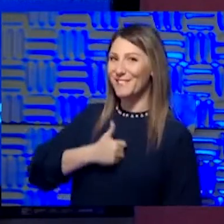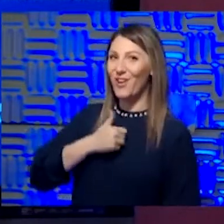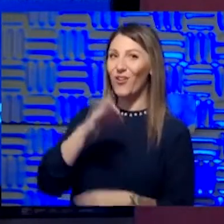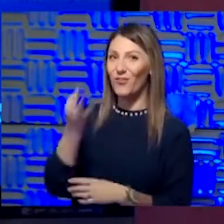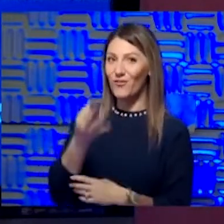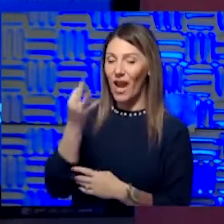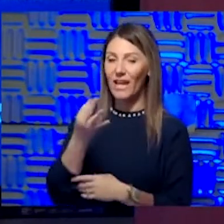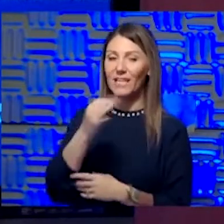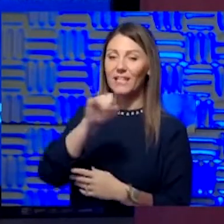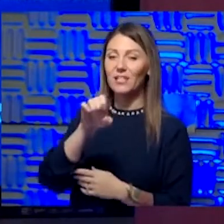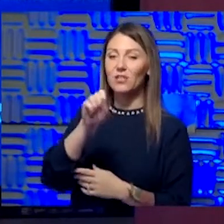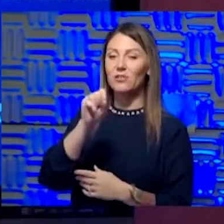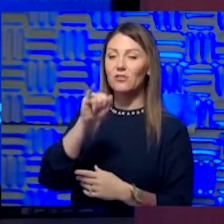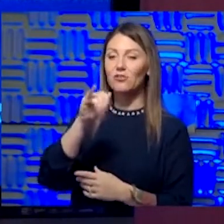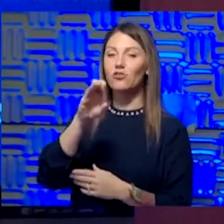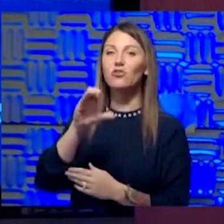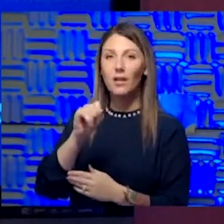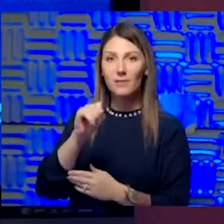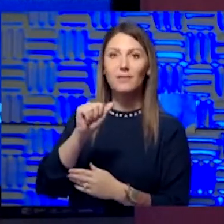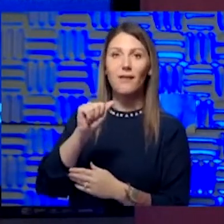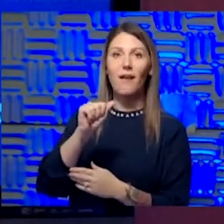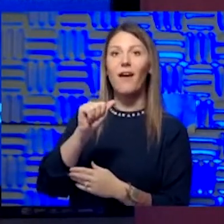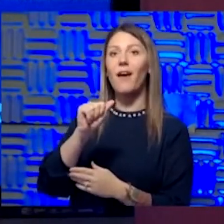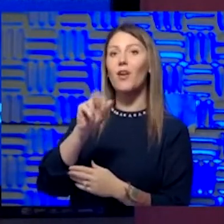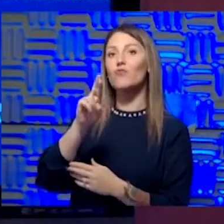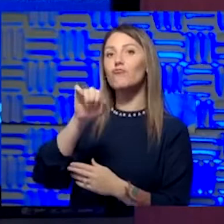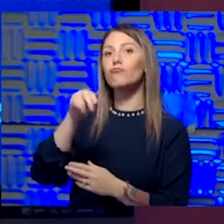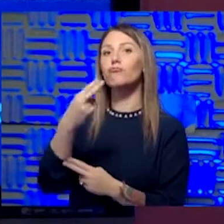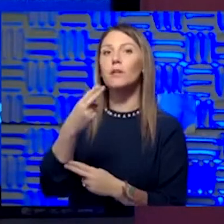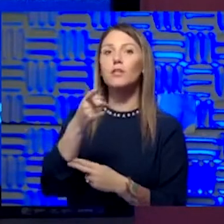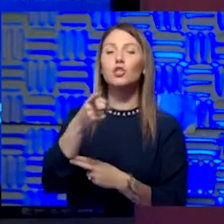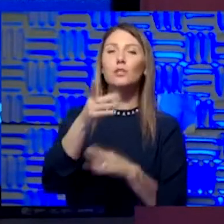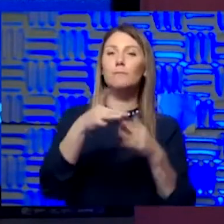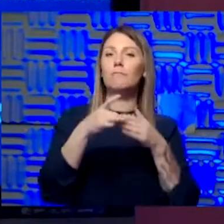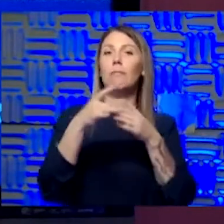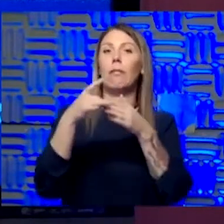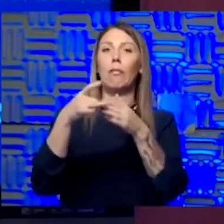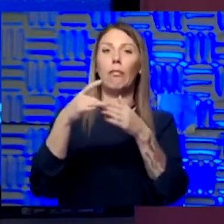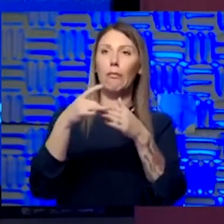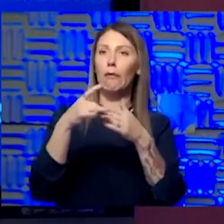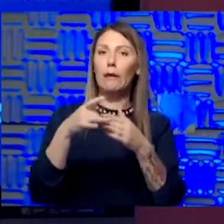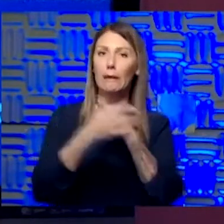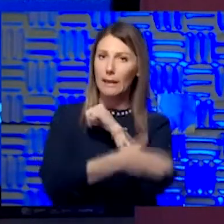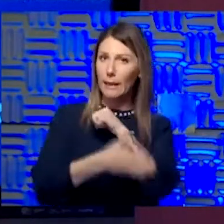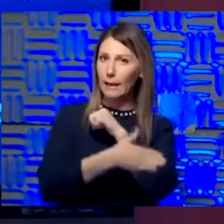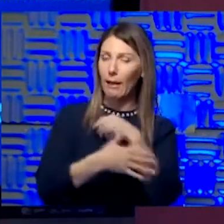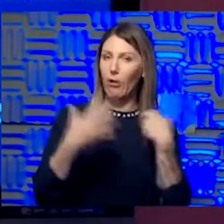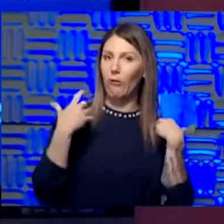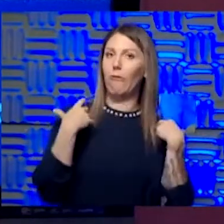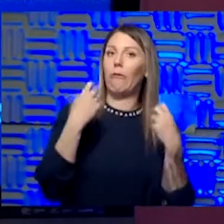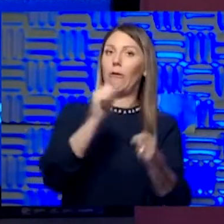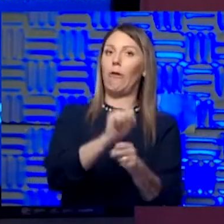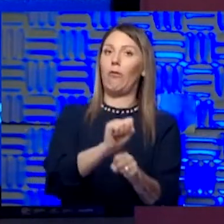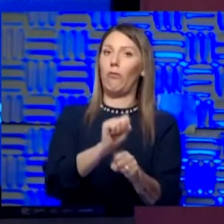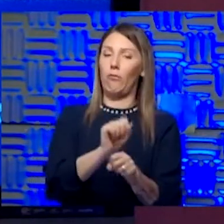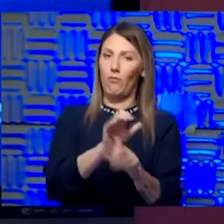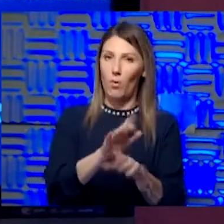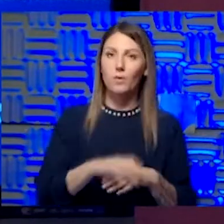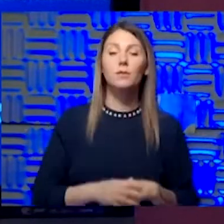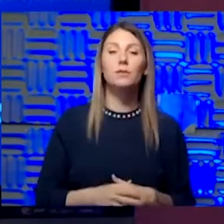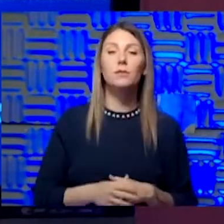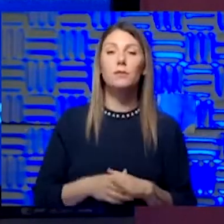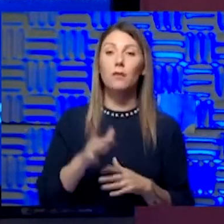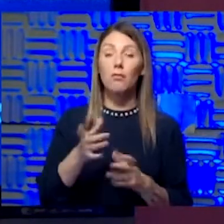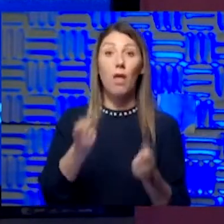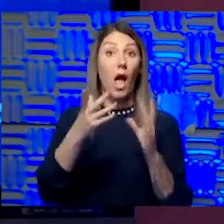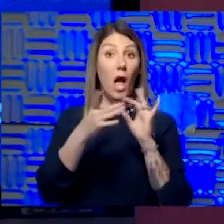Callender-Rich, who will be helping head up the Wyandotte County Task Force for Long-Term Care Facilities and around a lot of the questions around COVID as well.